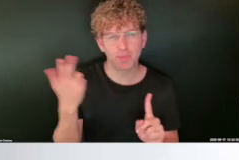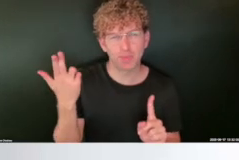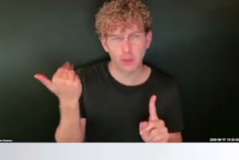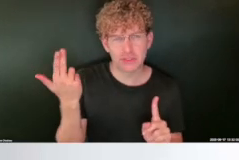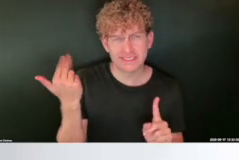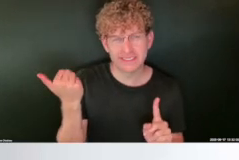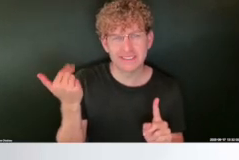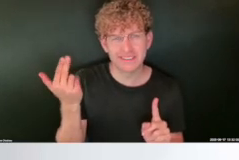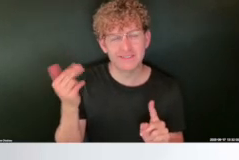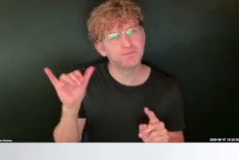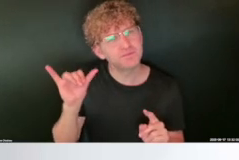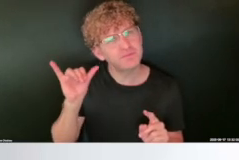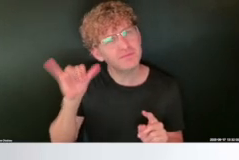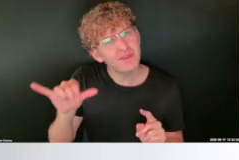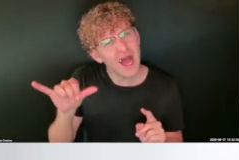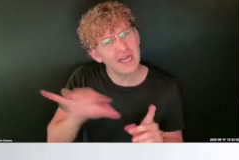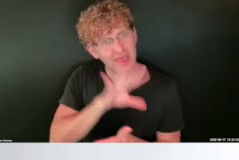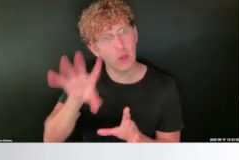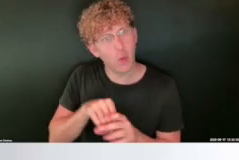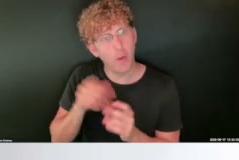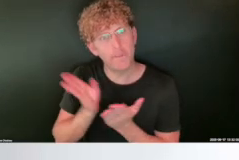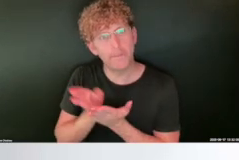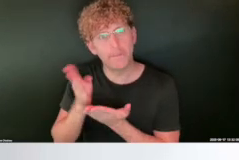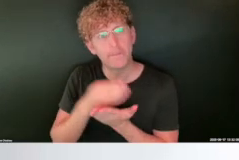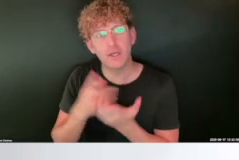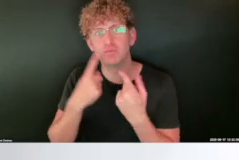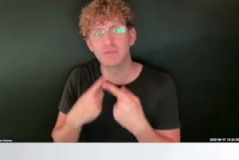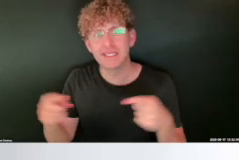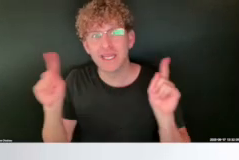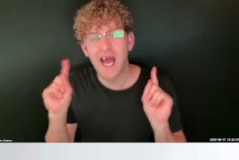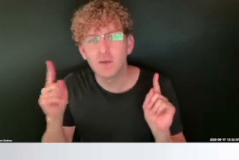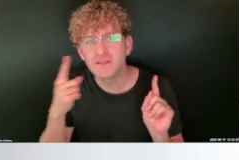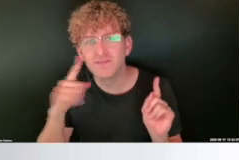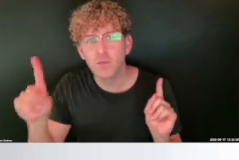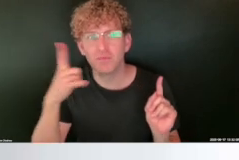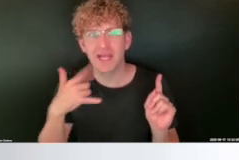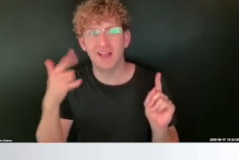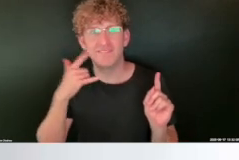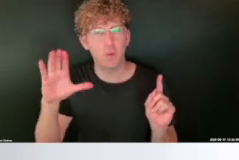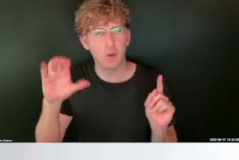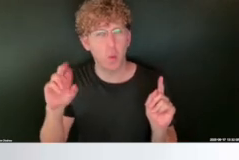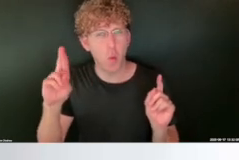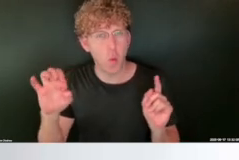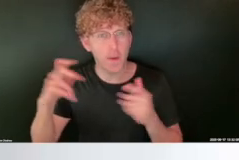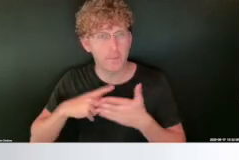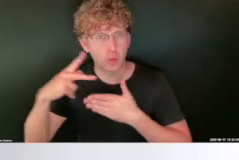a budget announced for the California core program as well, or that will be covered later?